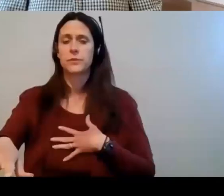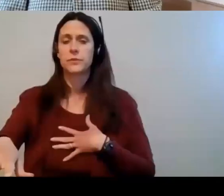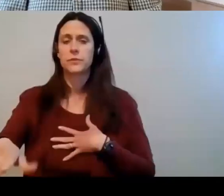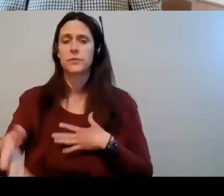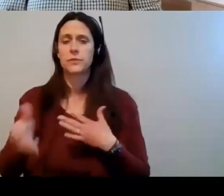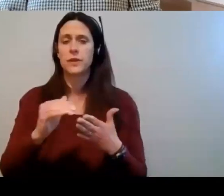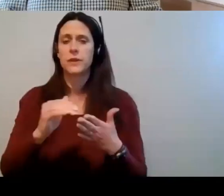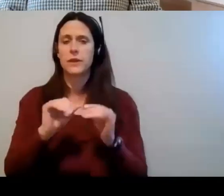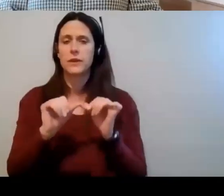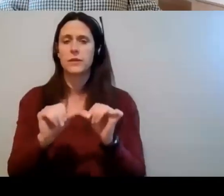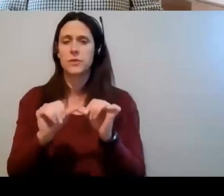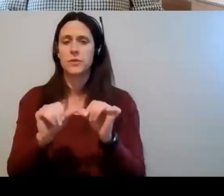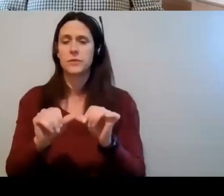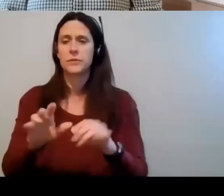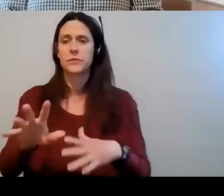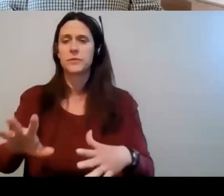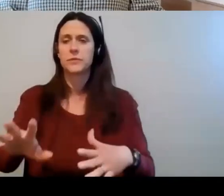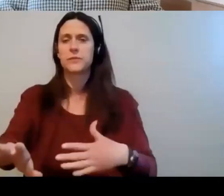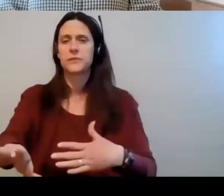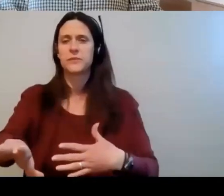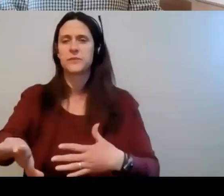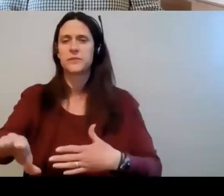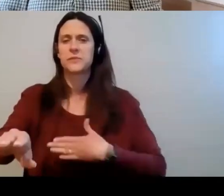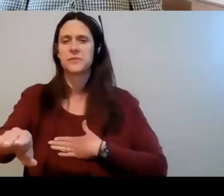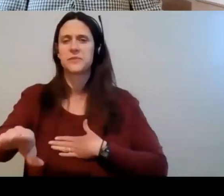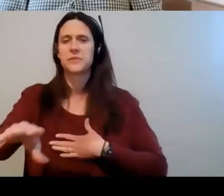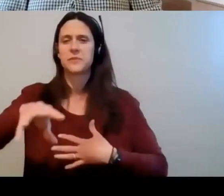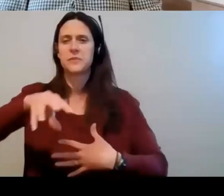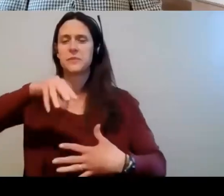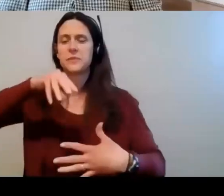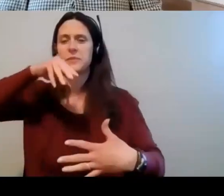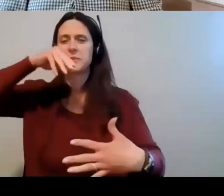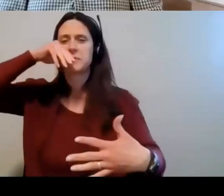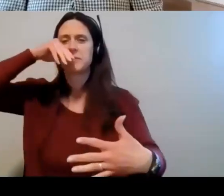Continue this pattern of slow breathing for the rest of this visualization.